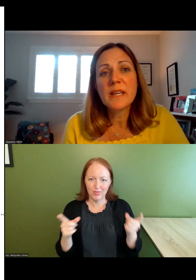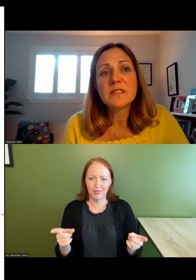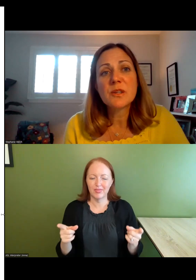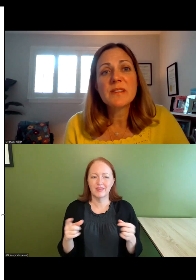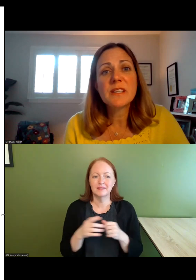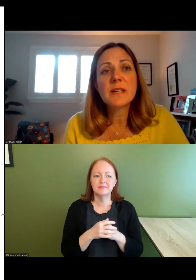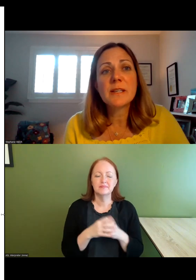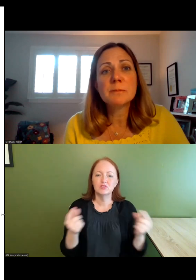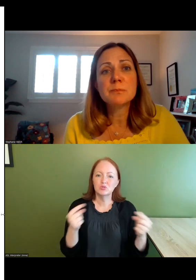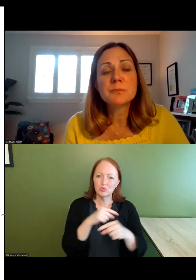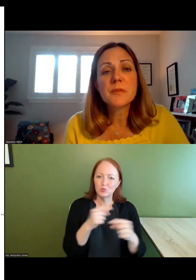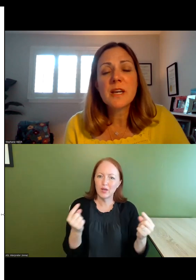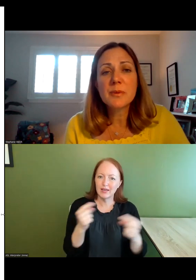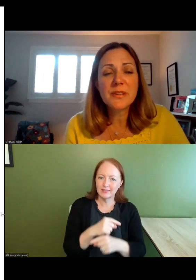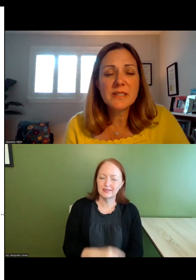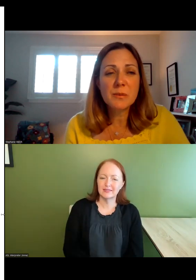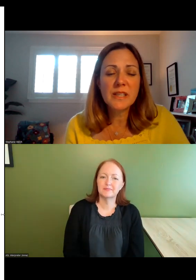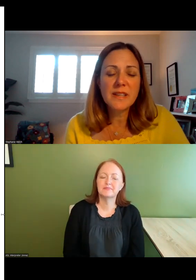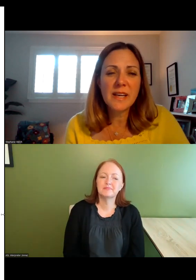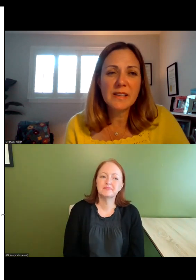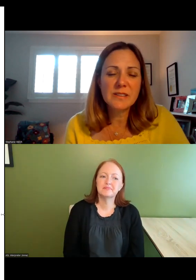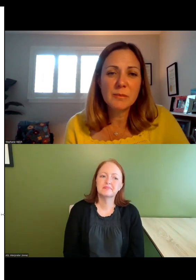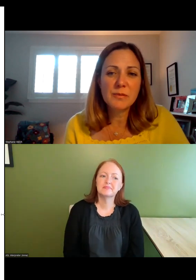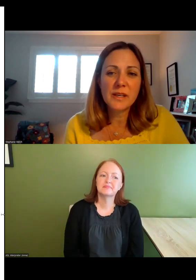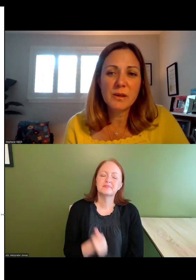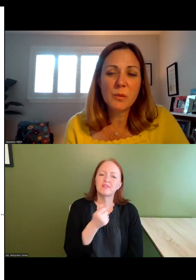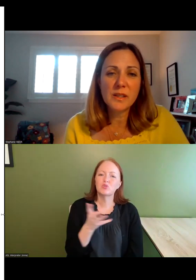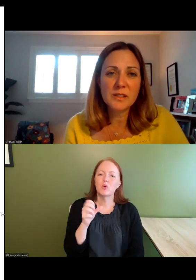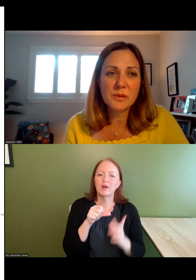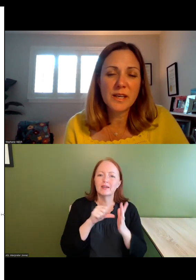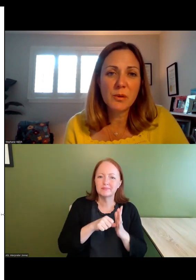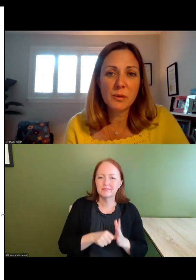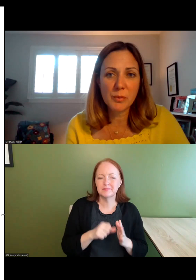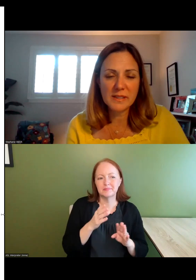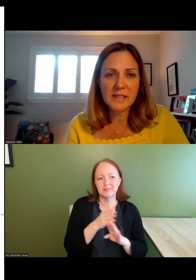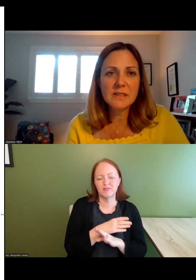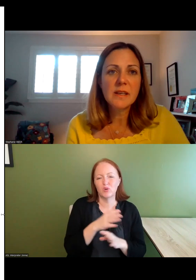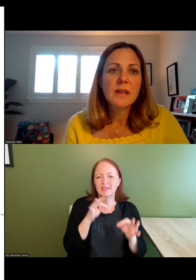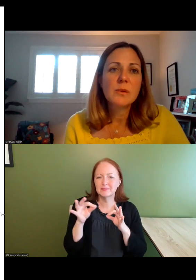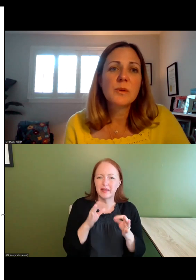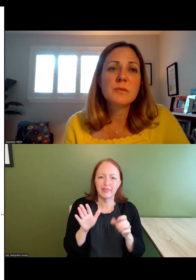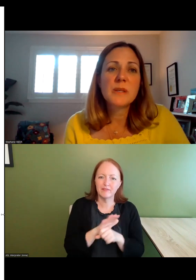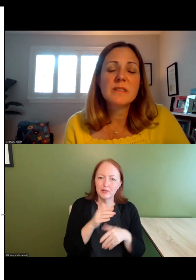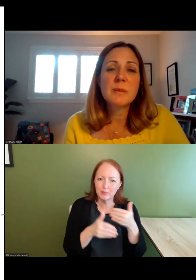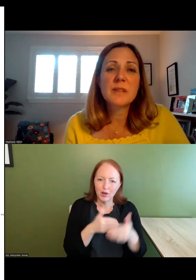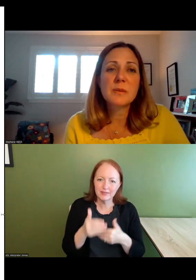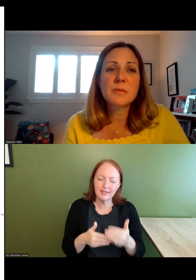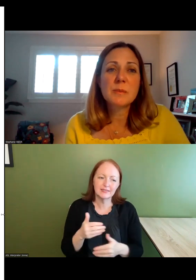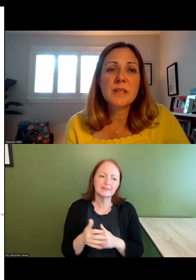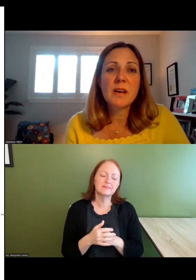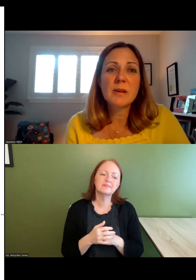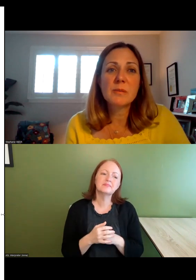be two ways. So I think a couple things I want to hit the highlights on before I kind of walk us through the Care Court process would be some